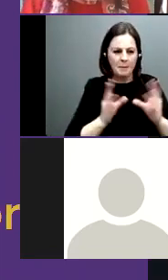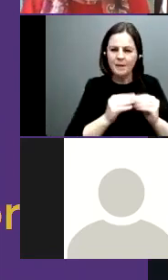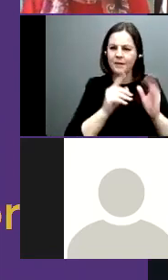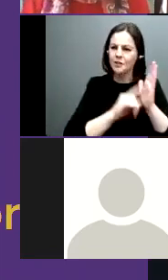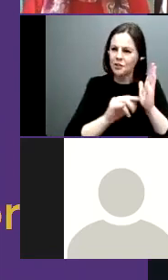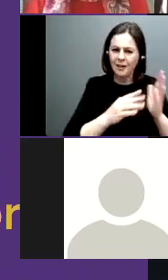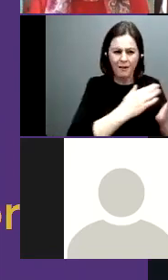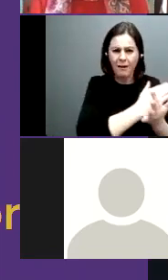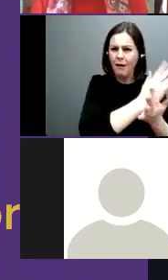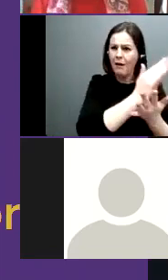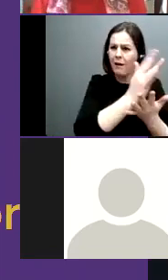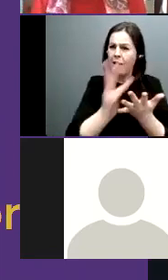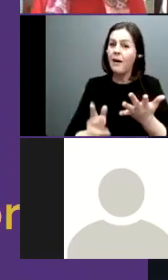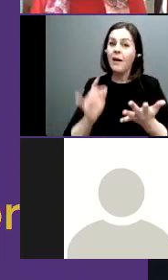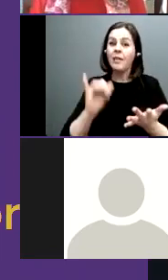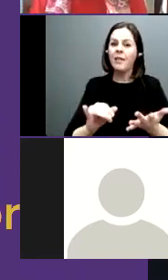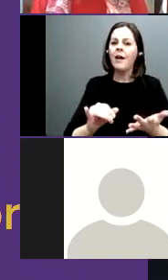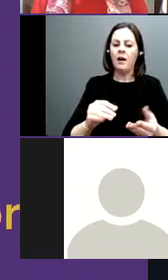healing.